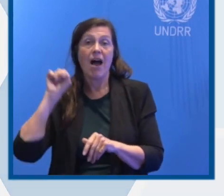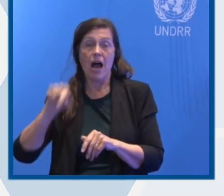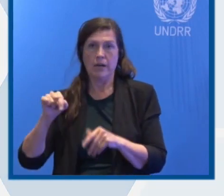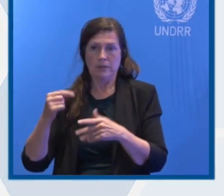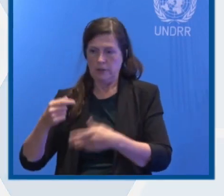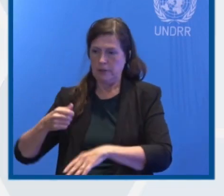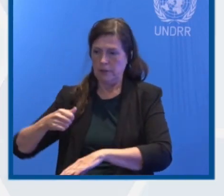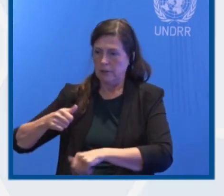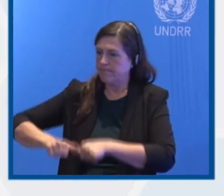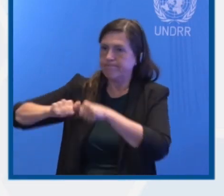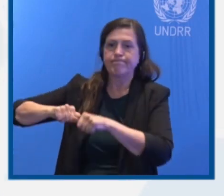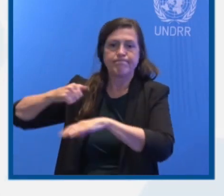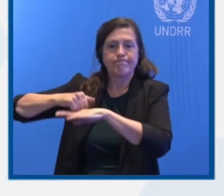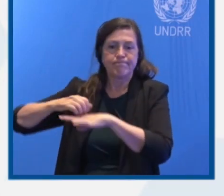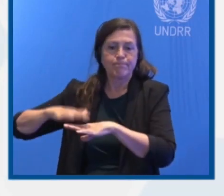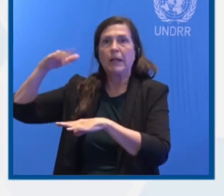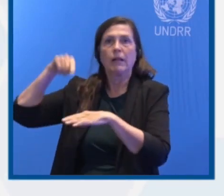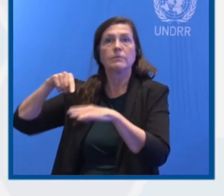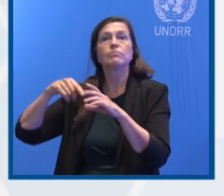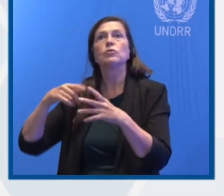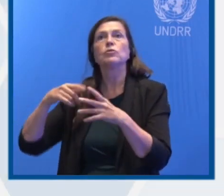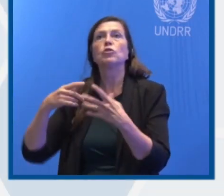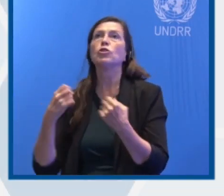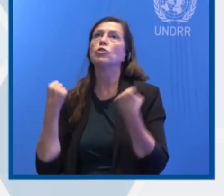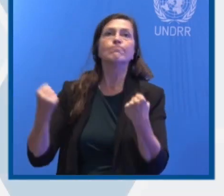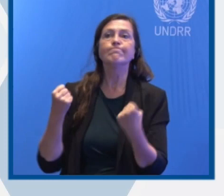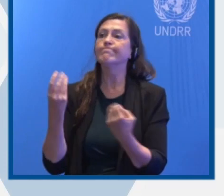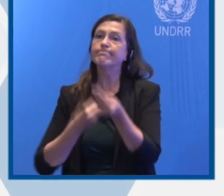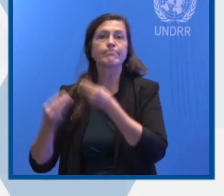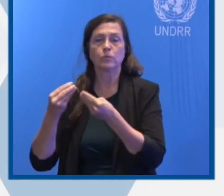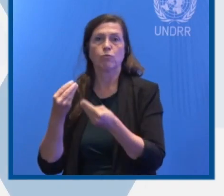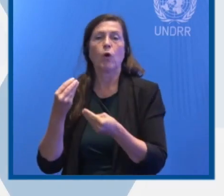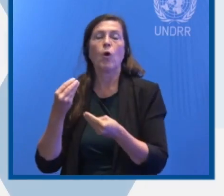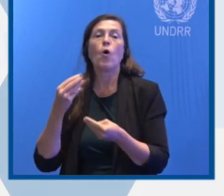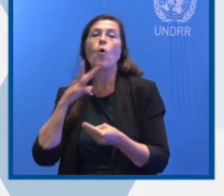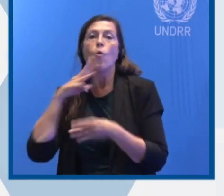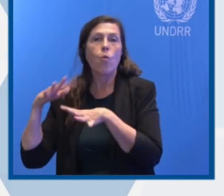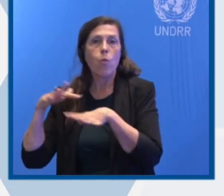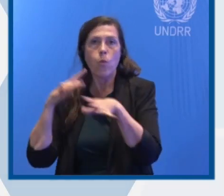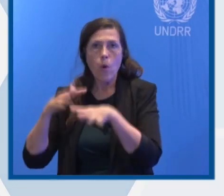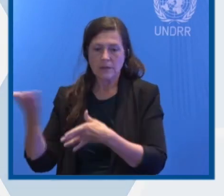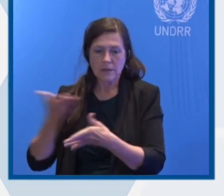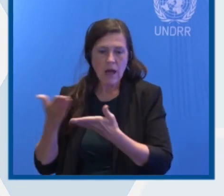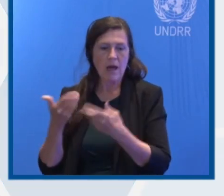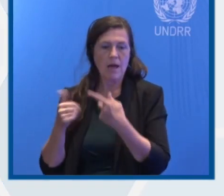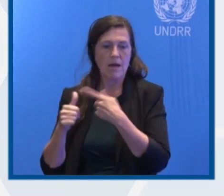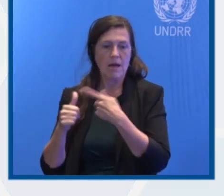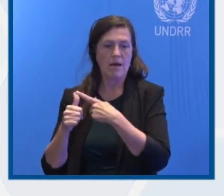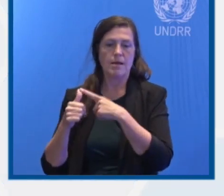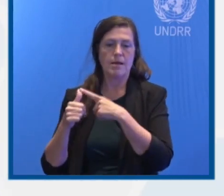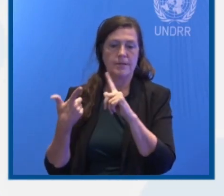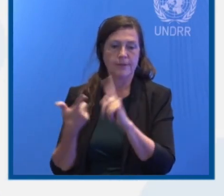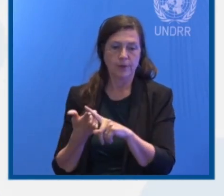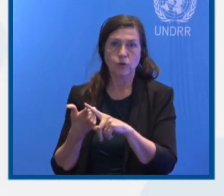for the water supply, road infrastructure, normal house. So